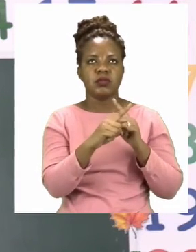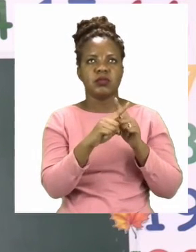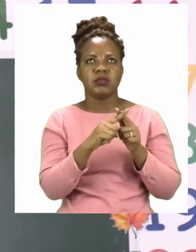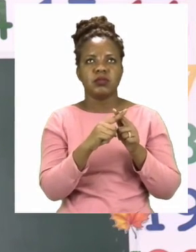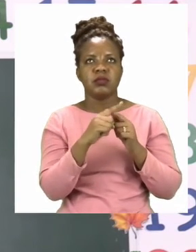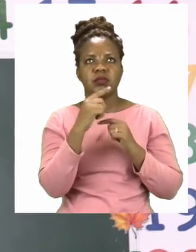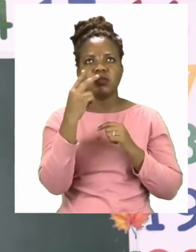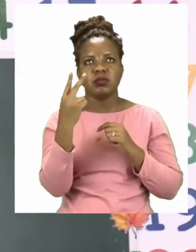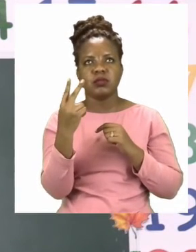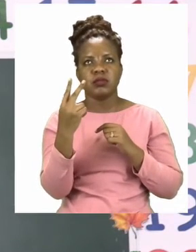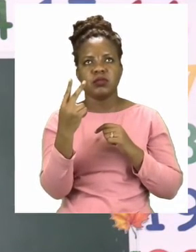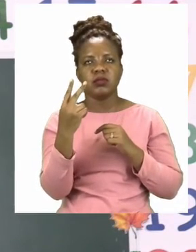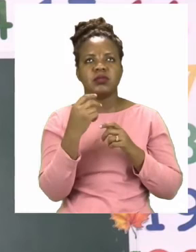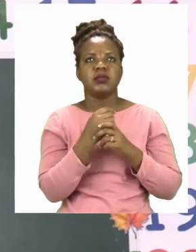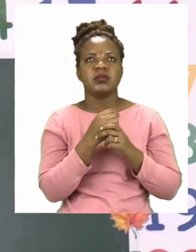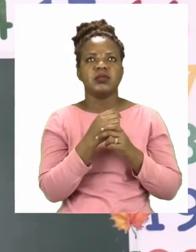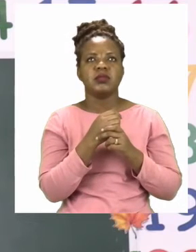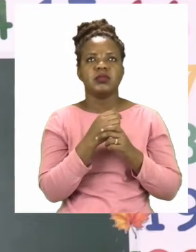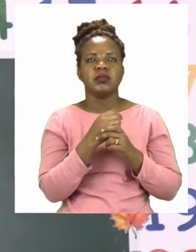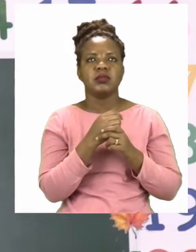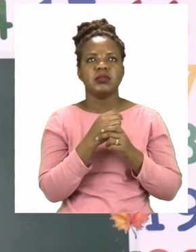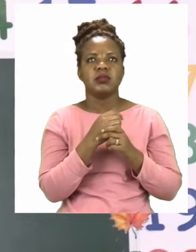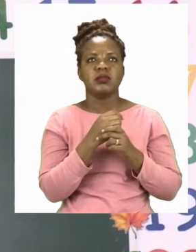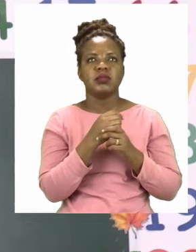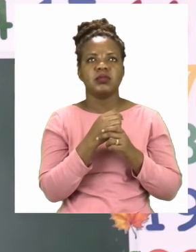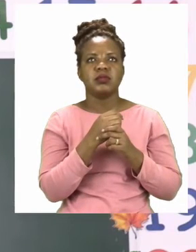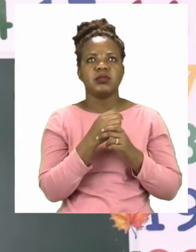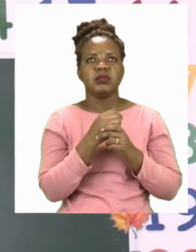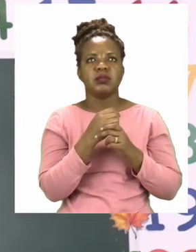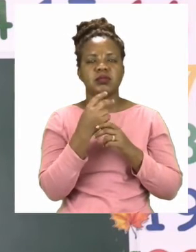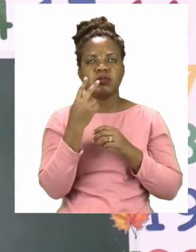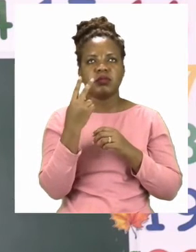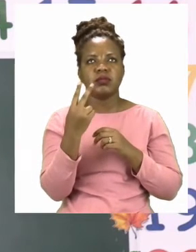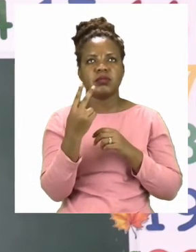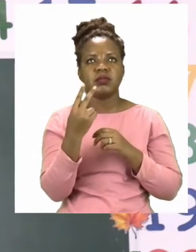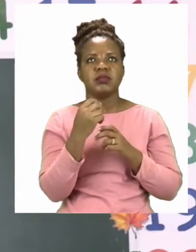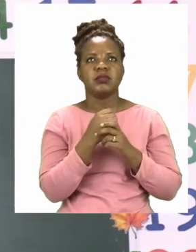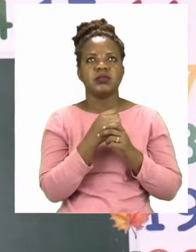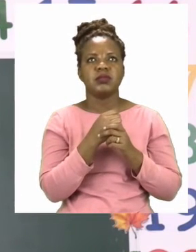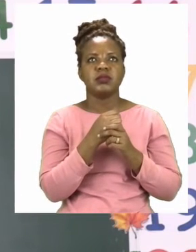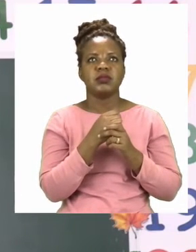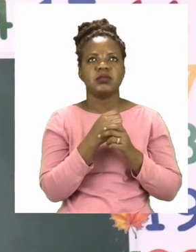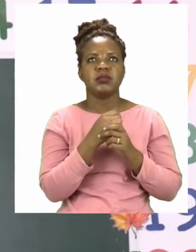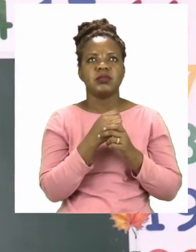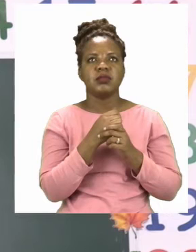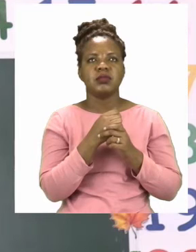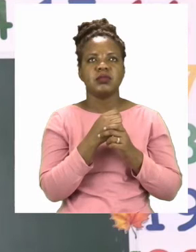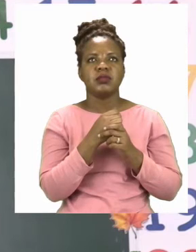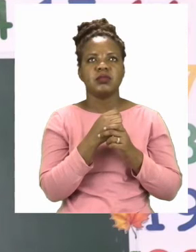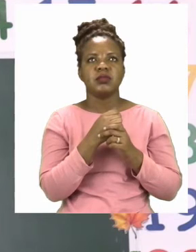times 2 equals 2. We know this. And